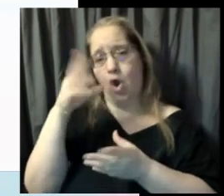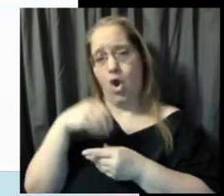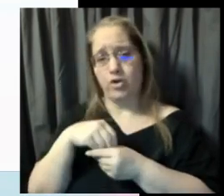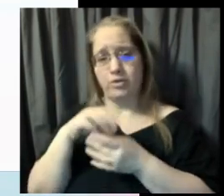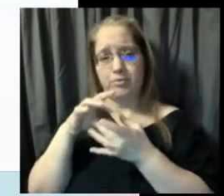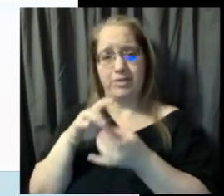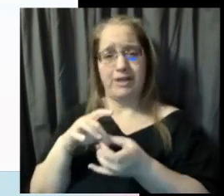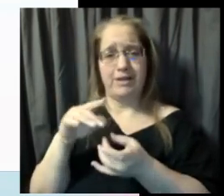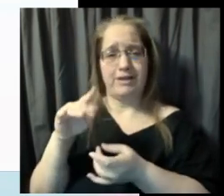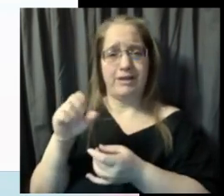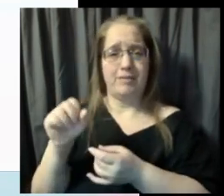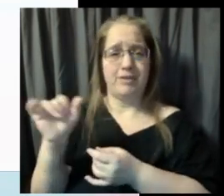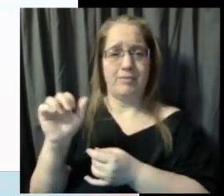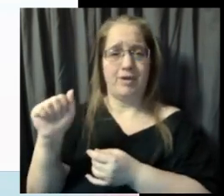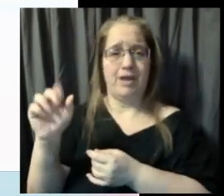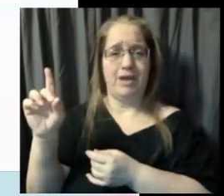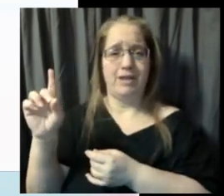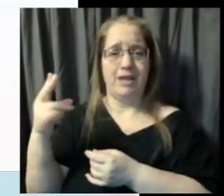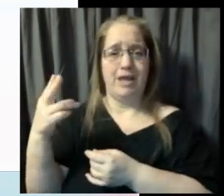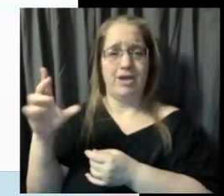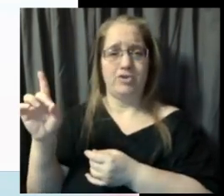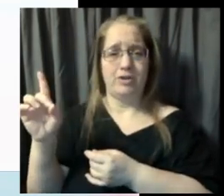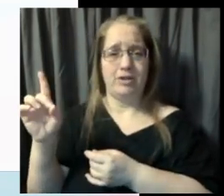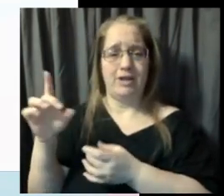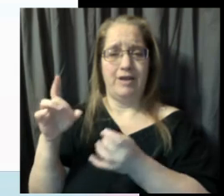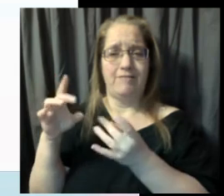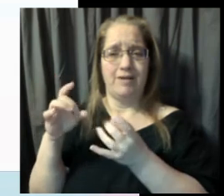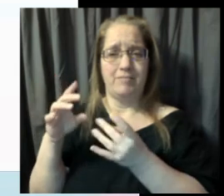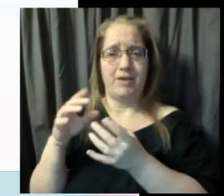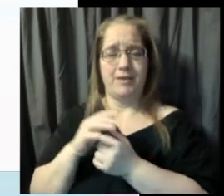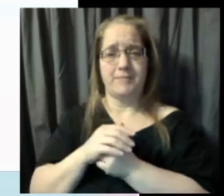tips that have been helpful similar to the ADHD feedback given?